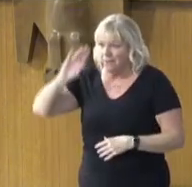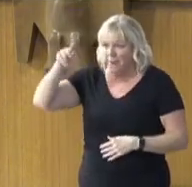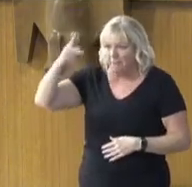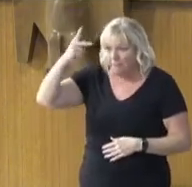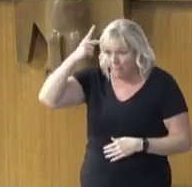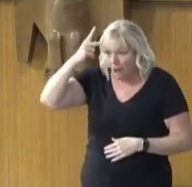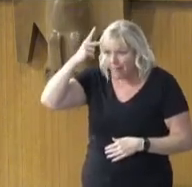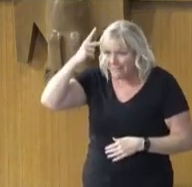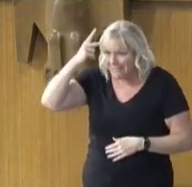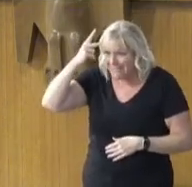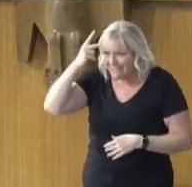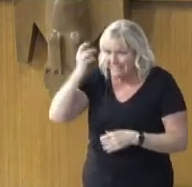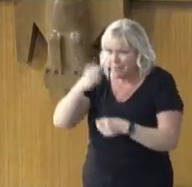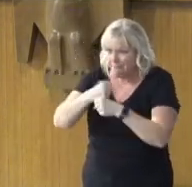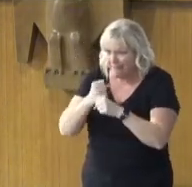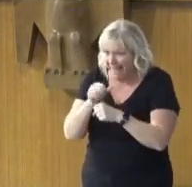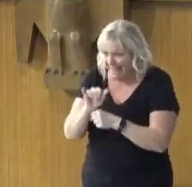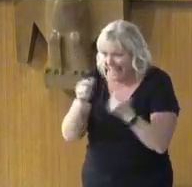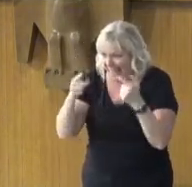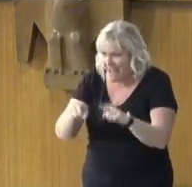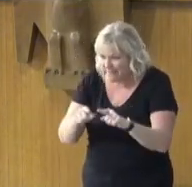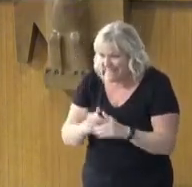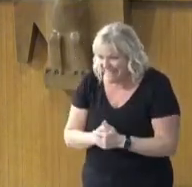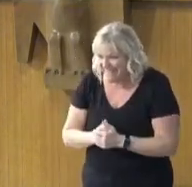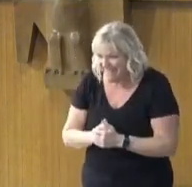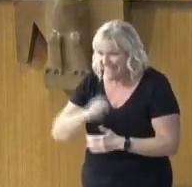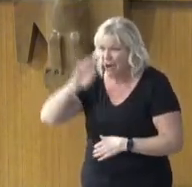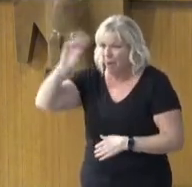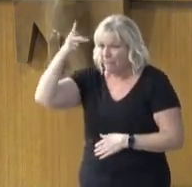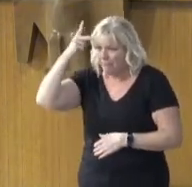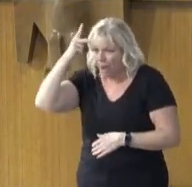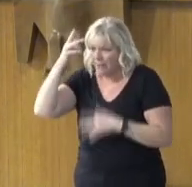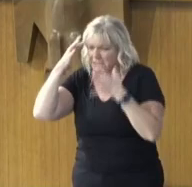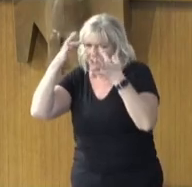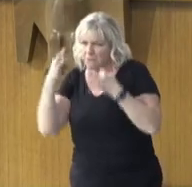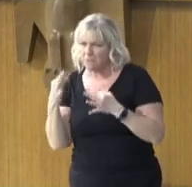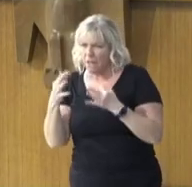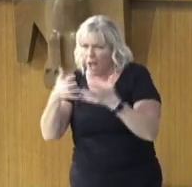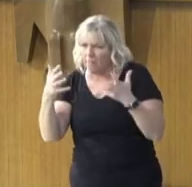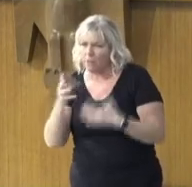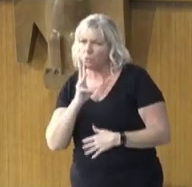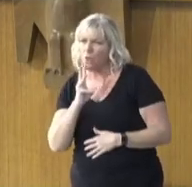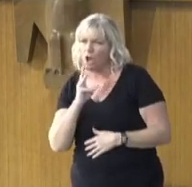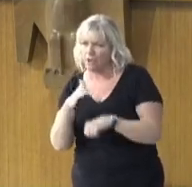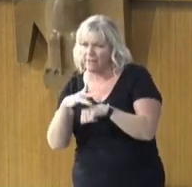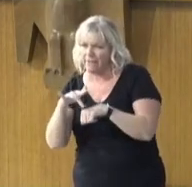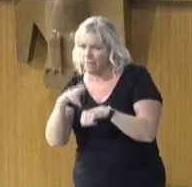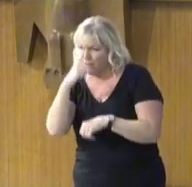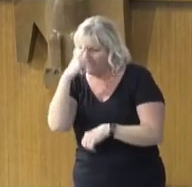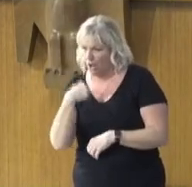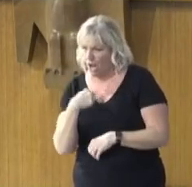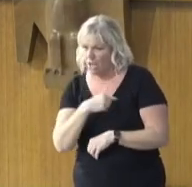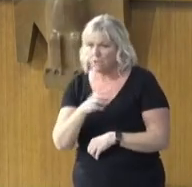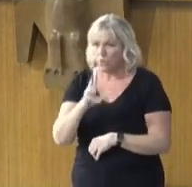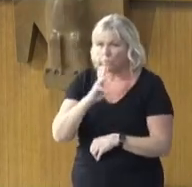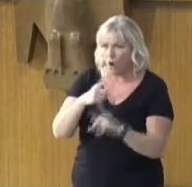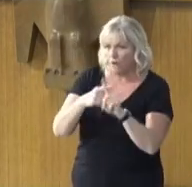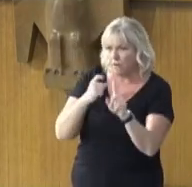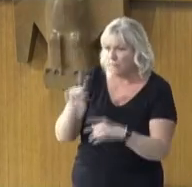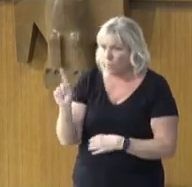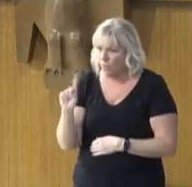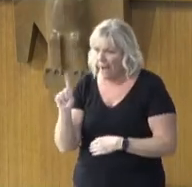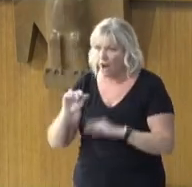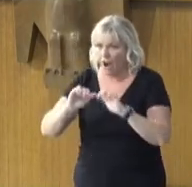determined all of that. Politics determined how much water is available to us, where it comes from, and how it is